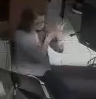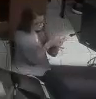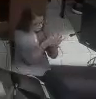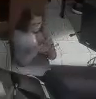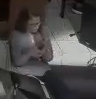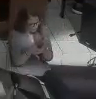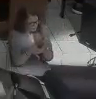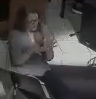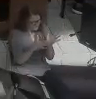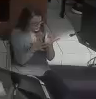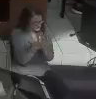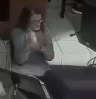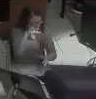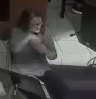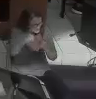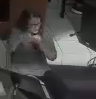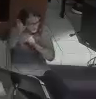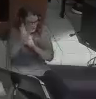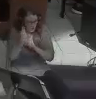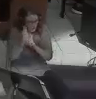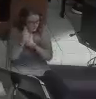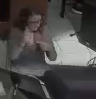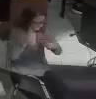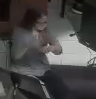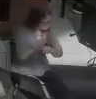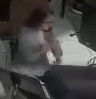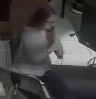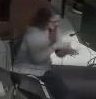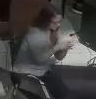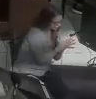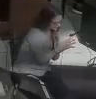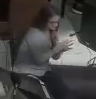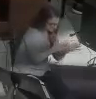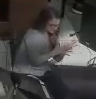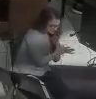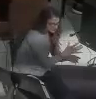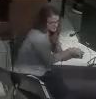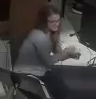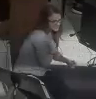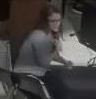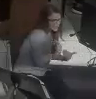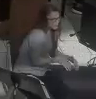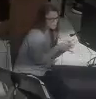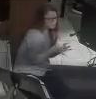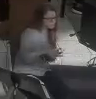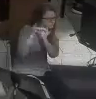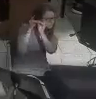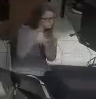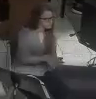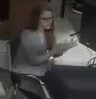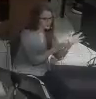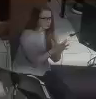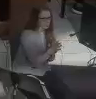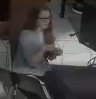in God, and we are in Jesus, and Jesus is in us through the